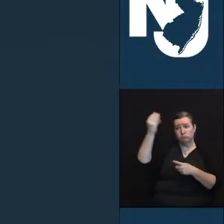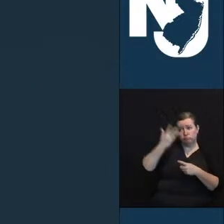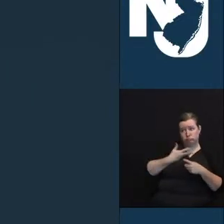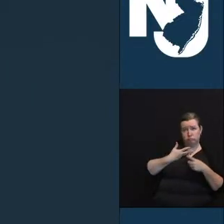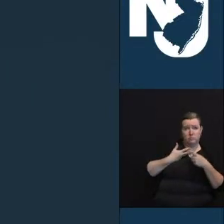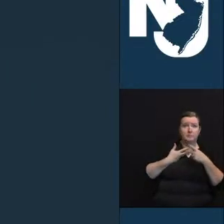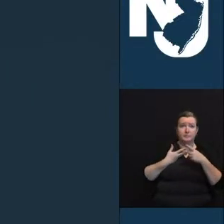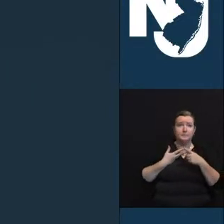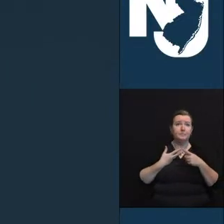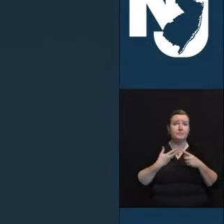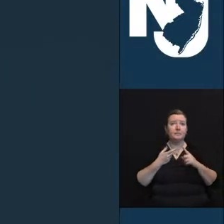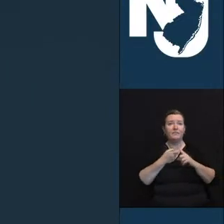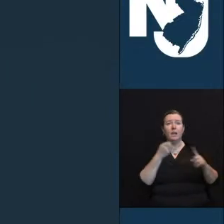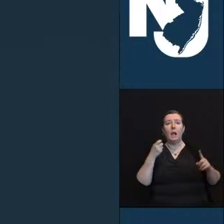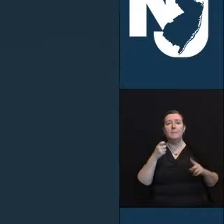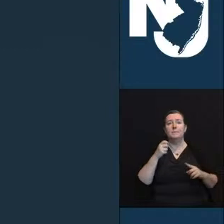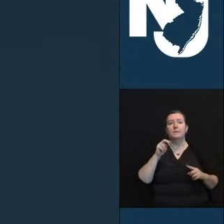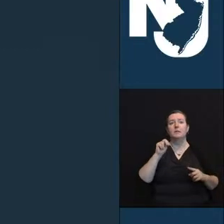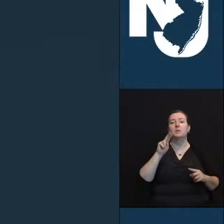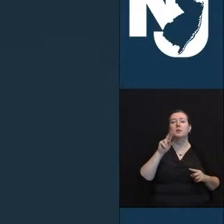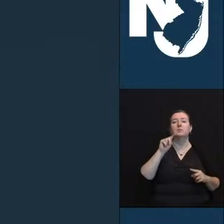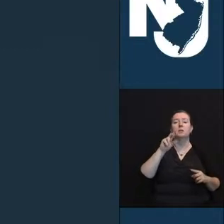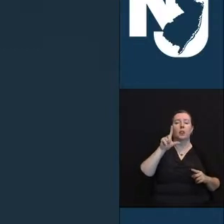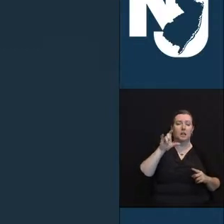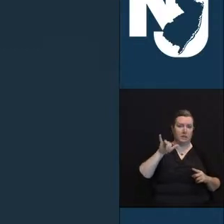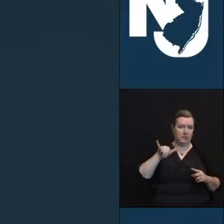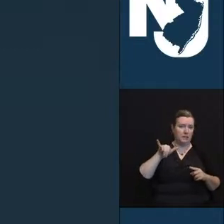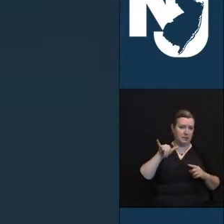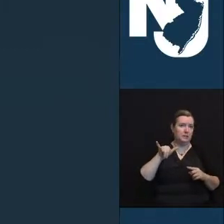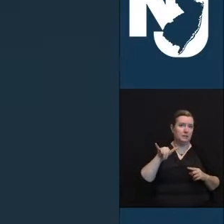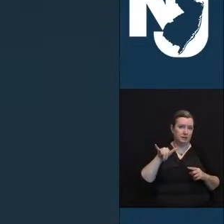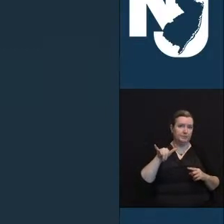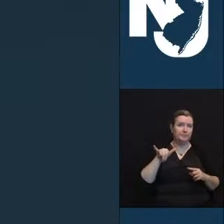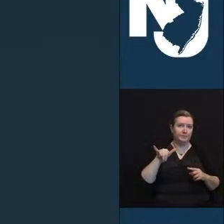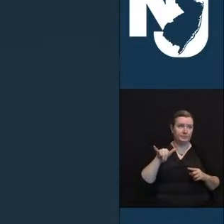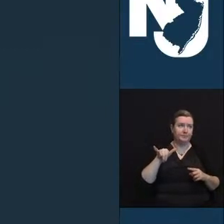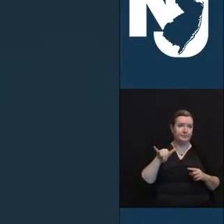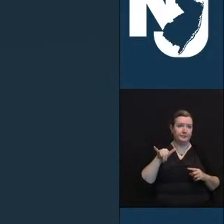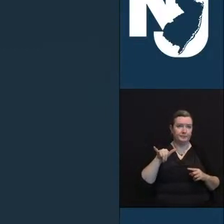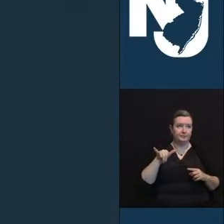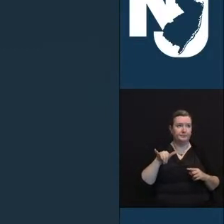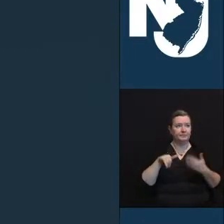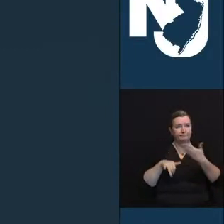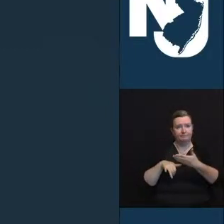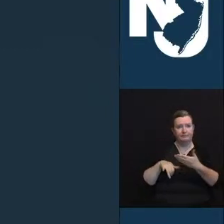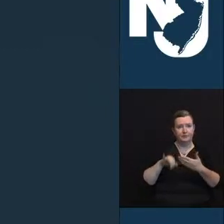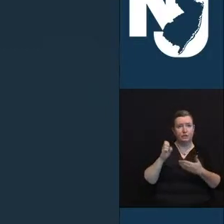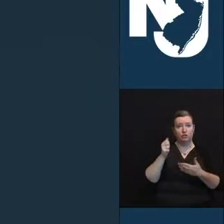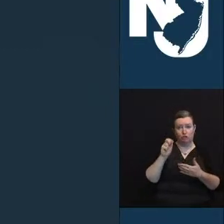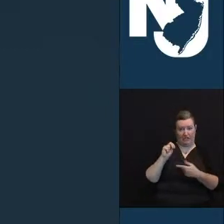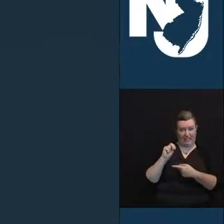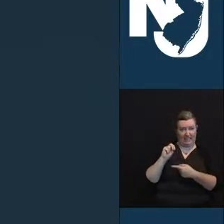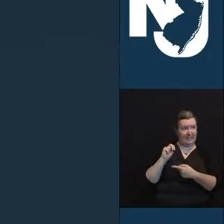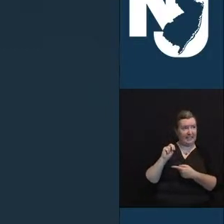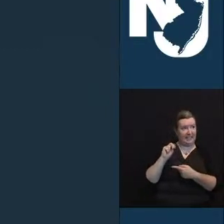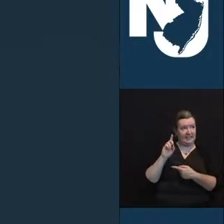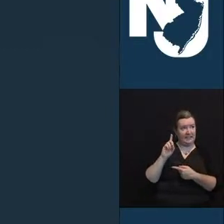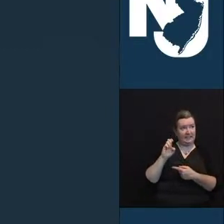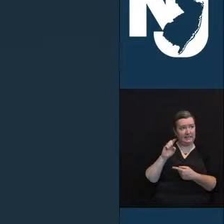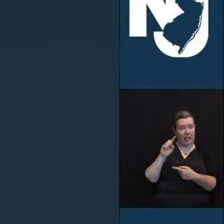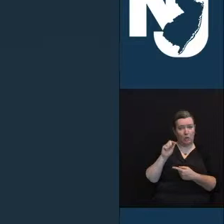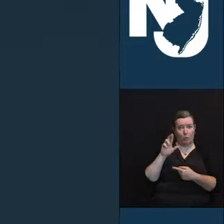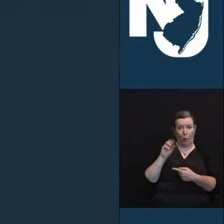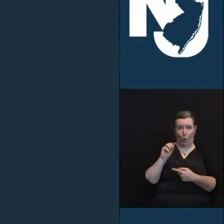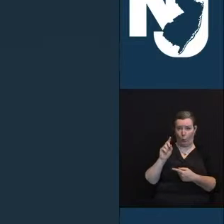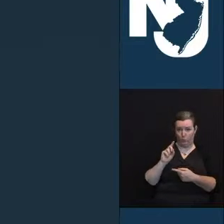Nutley's Jean DeZarlo. I think that's Jean on the left and her sister Rose on the right. Now, Jean was known by many